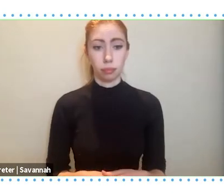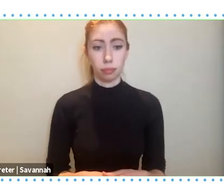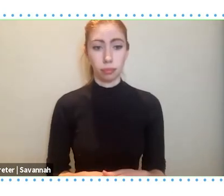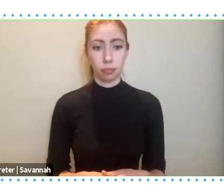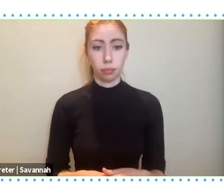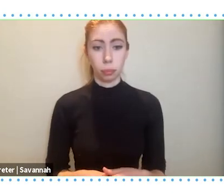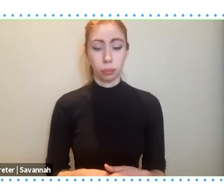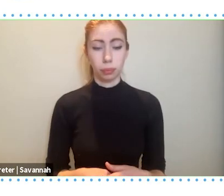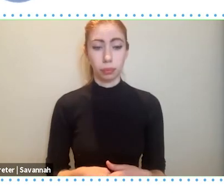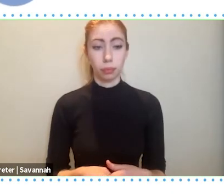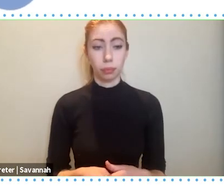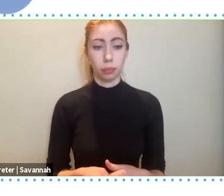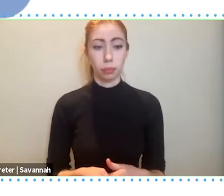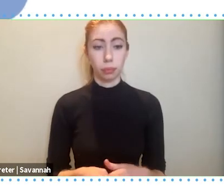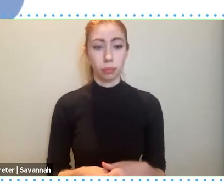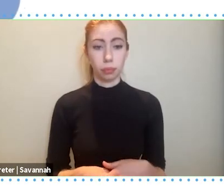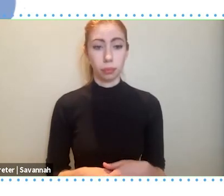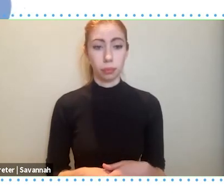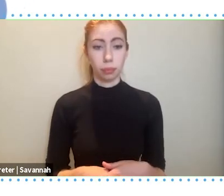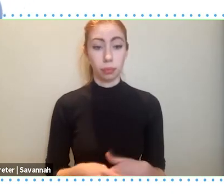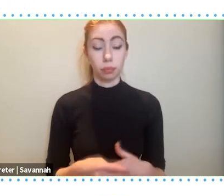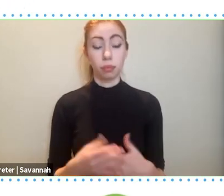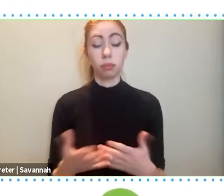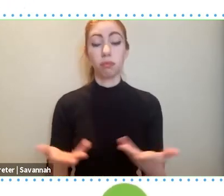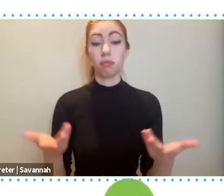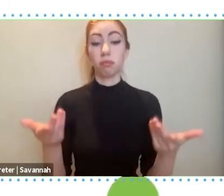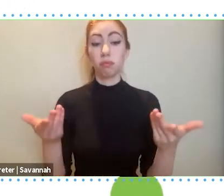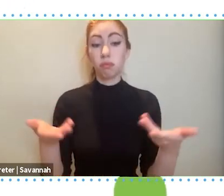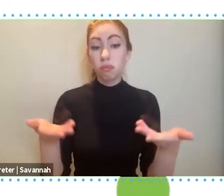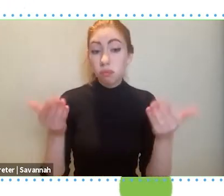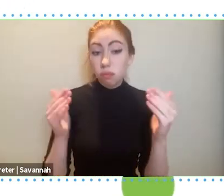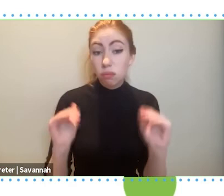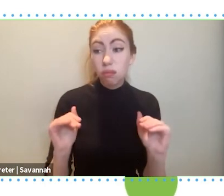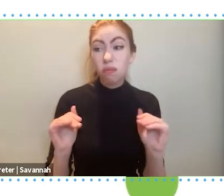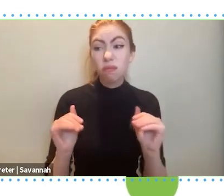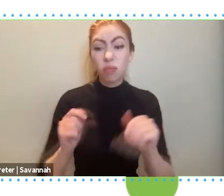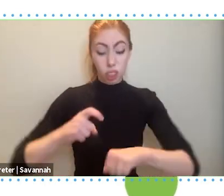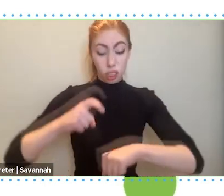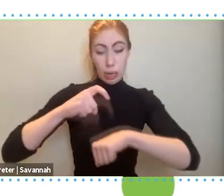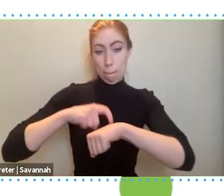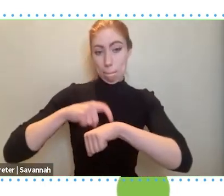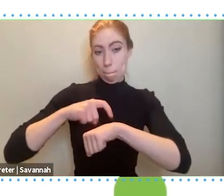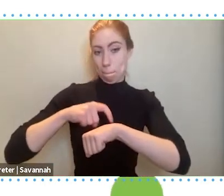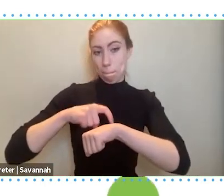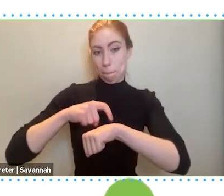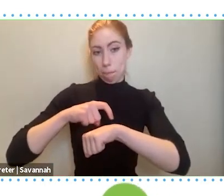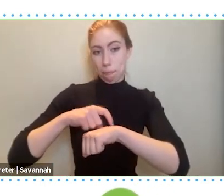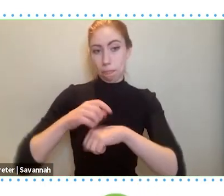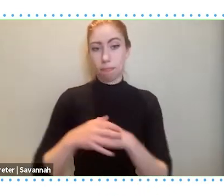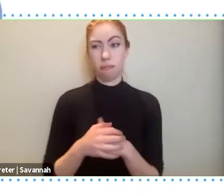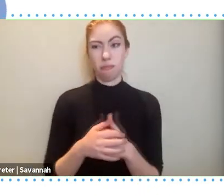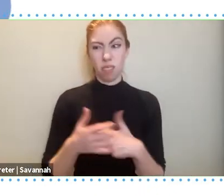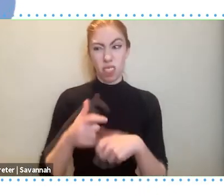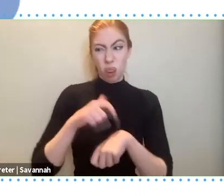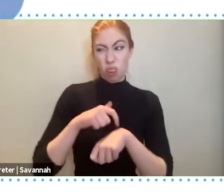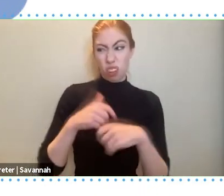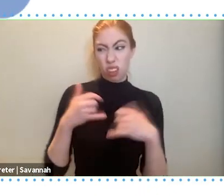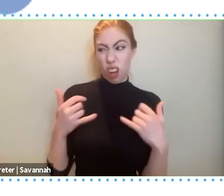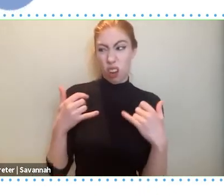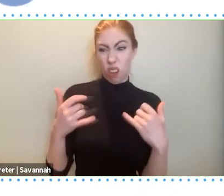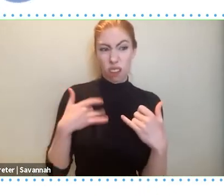timing isn't right for innovation. We thought that there were lots of people who felt that we